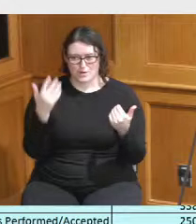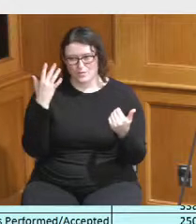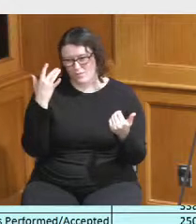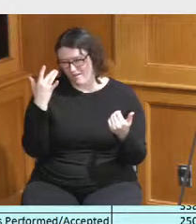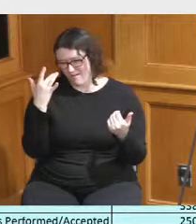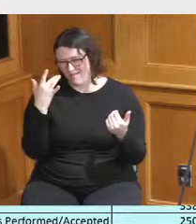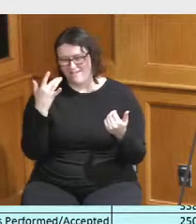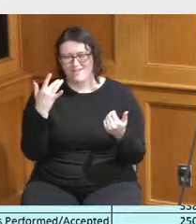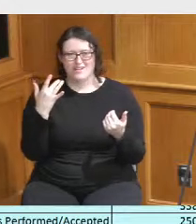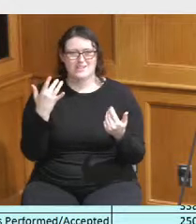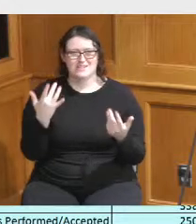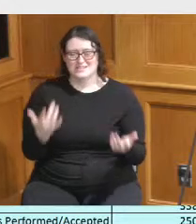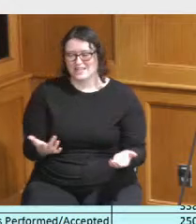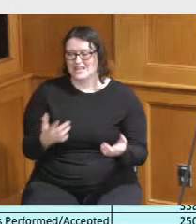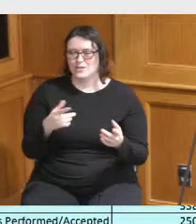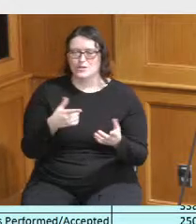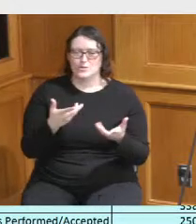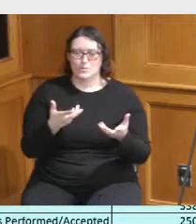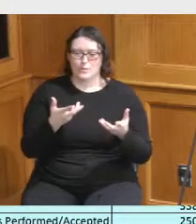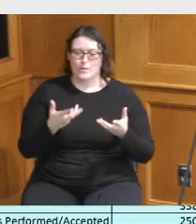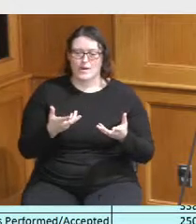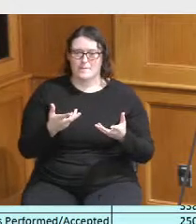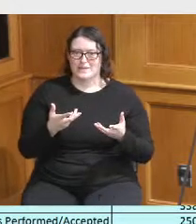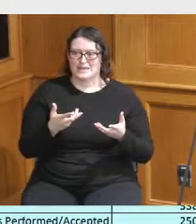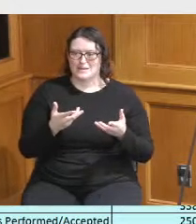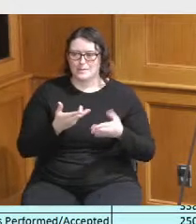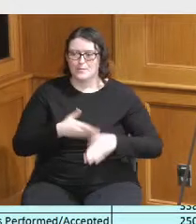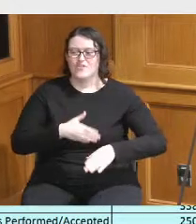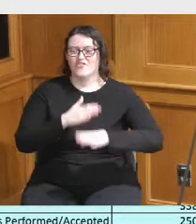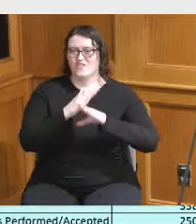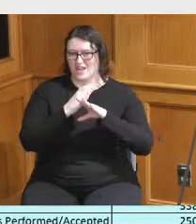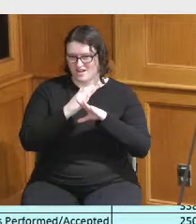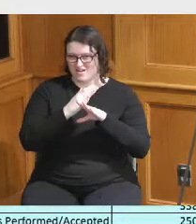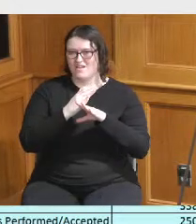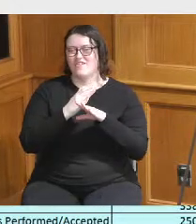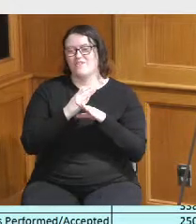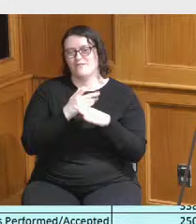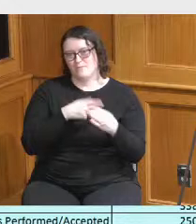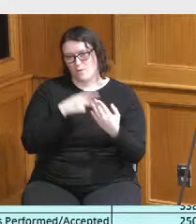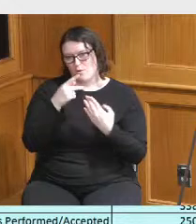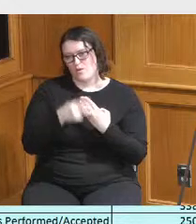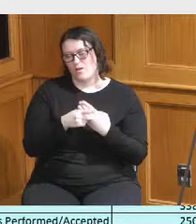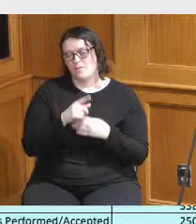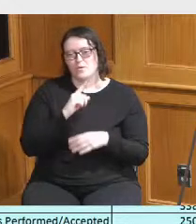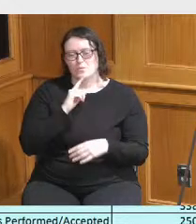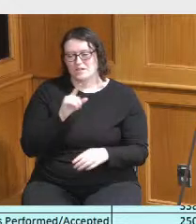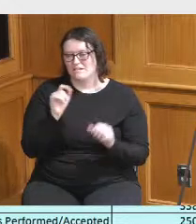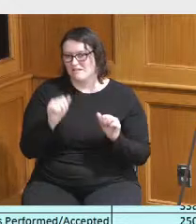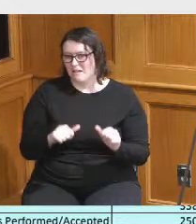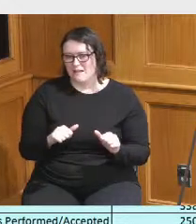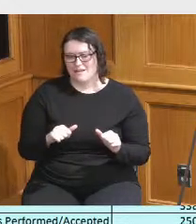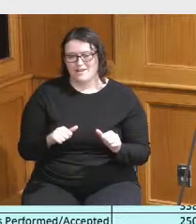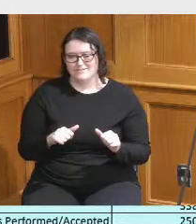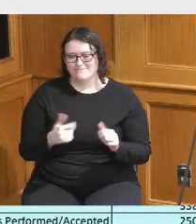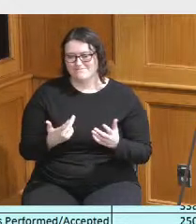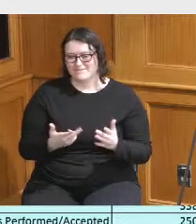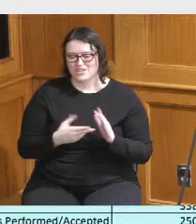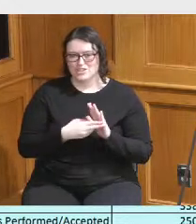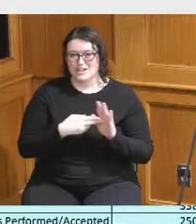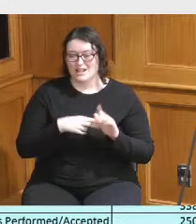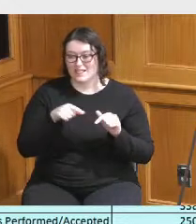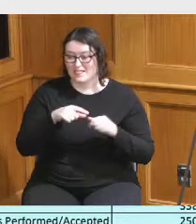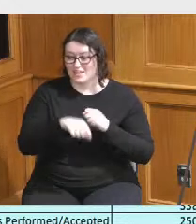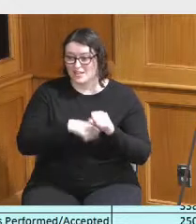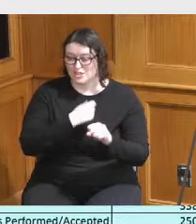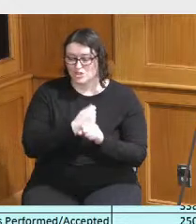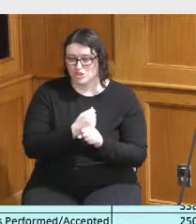maintenance just because of the proactive nature of this program, and really just highlighting this year